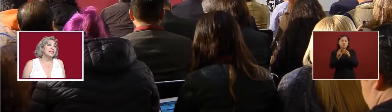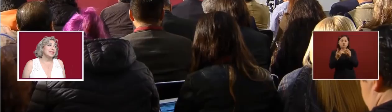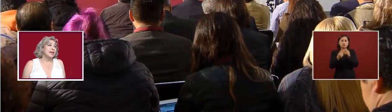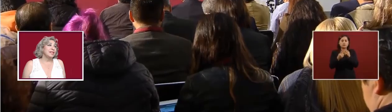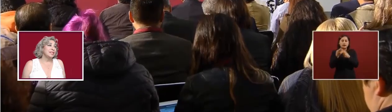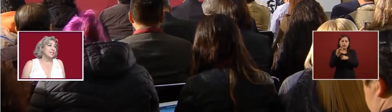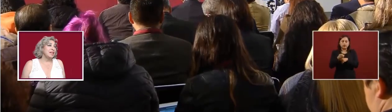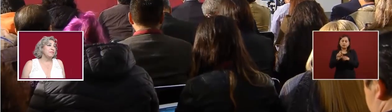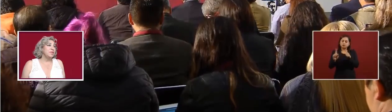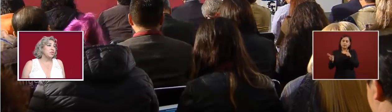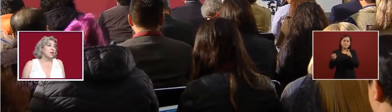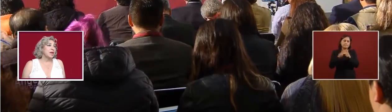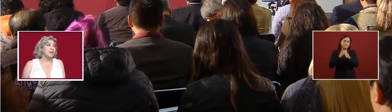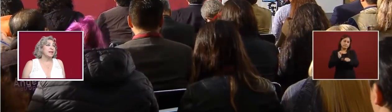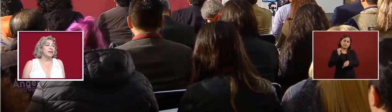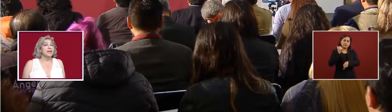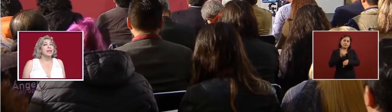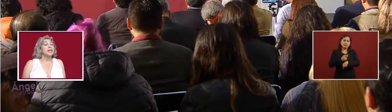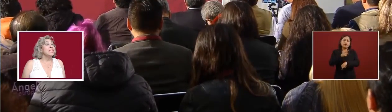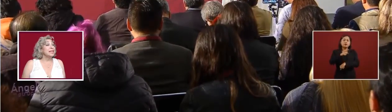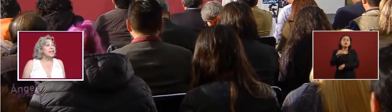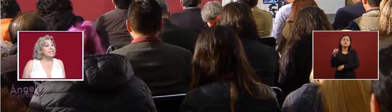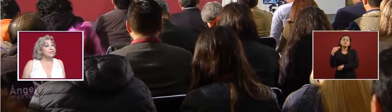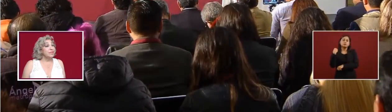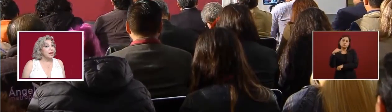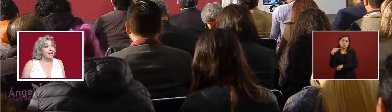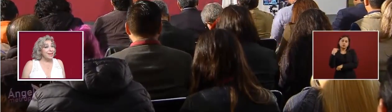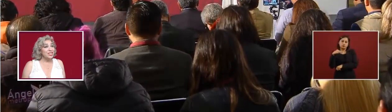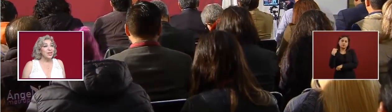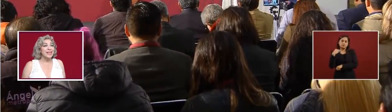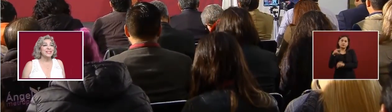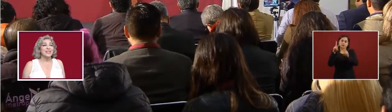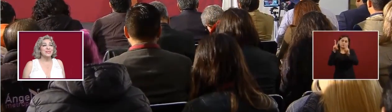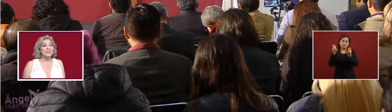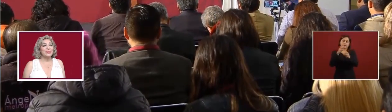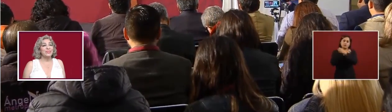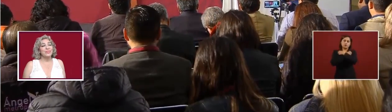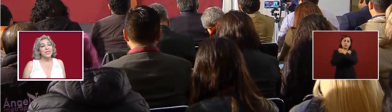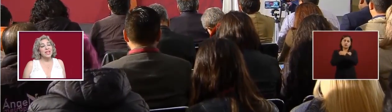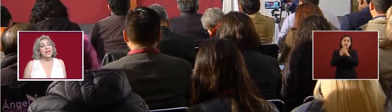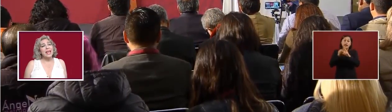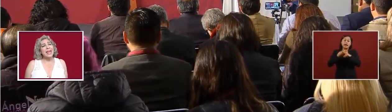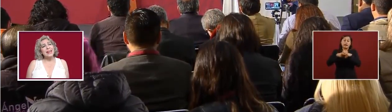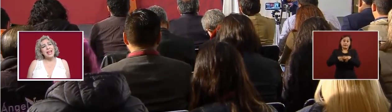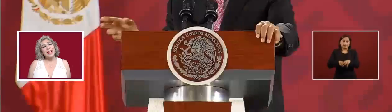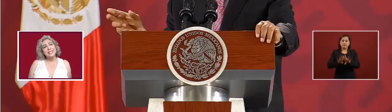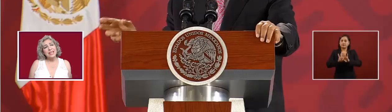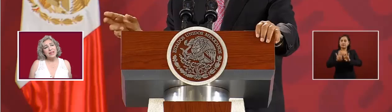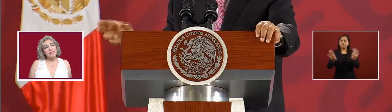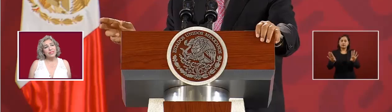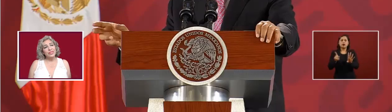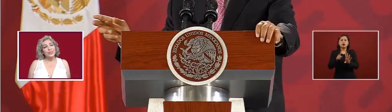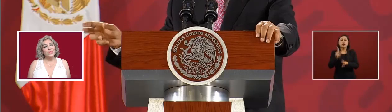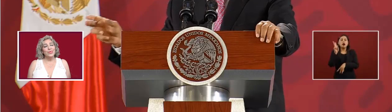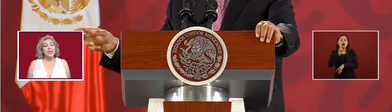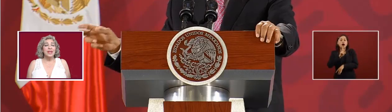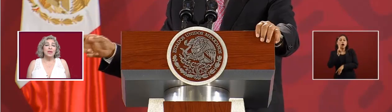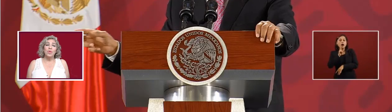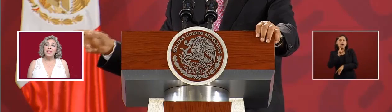is, the state of Michoacan, in the case of, education. And, as of,